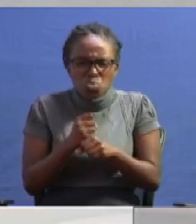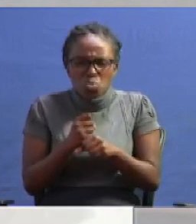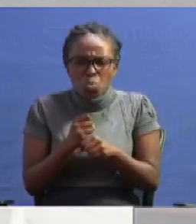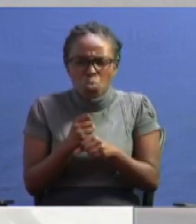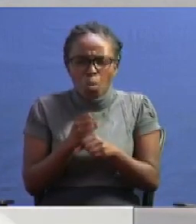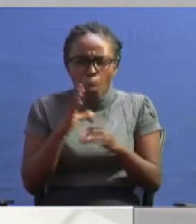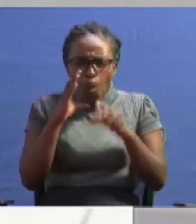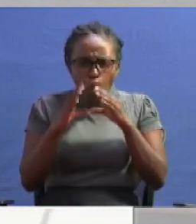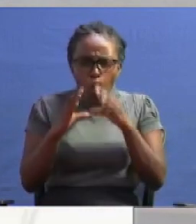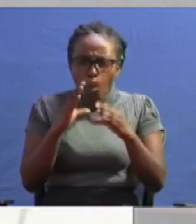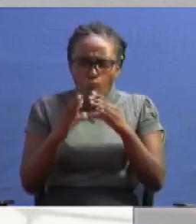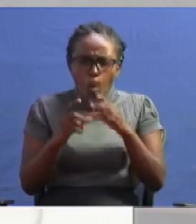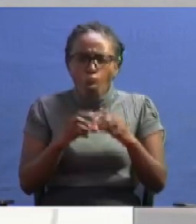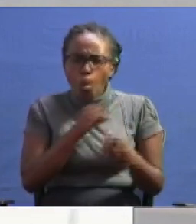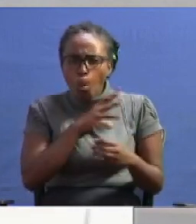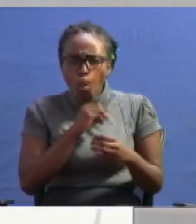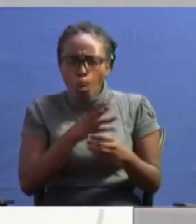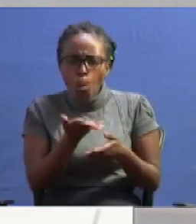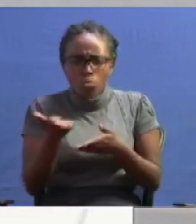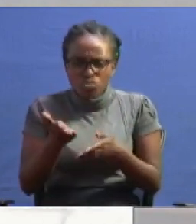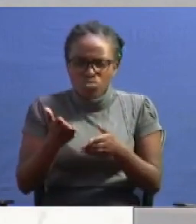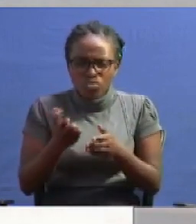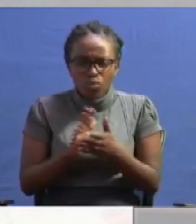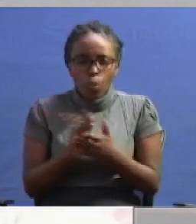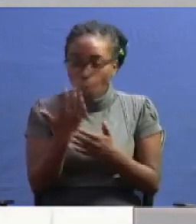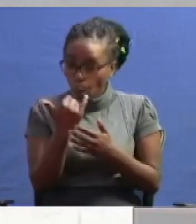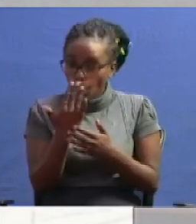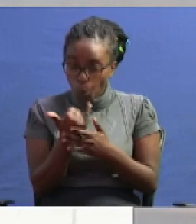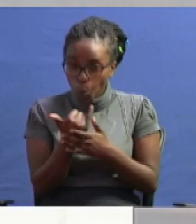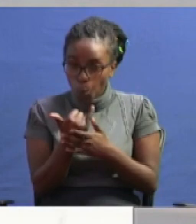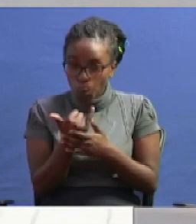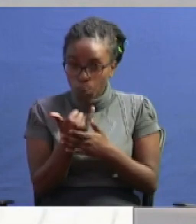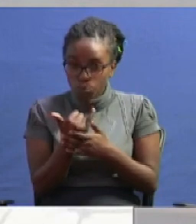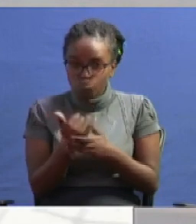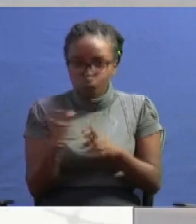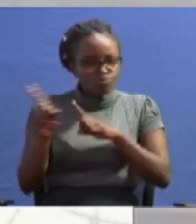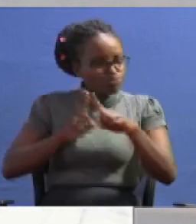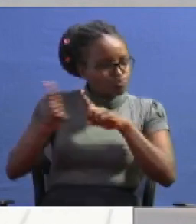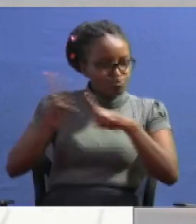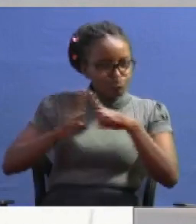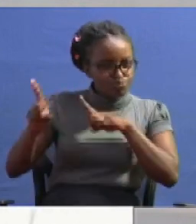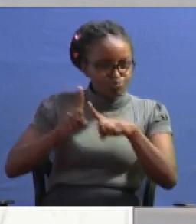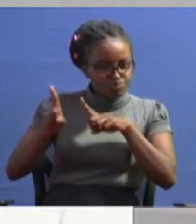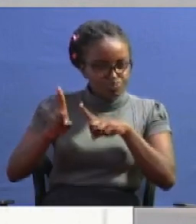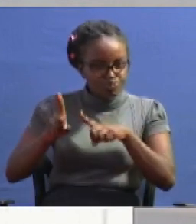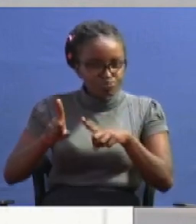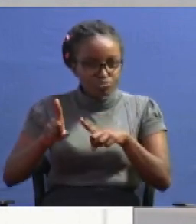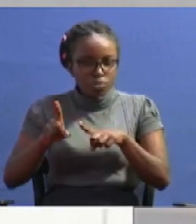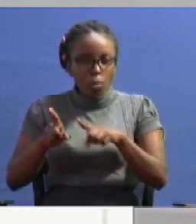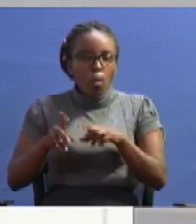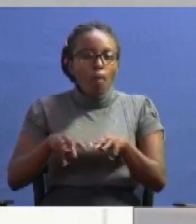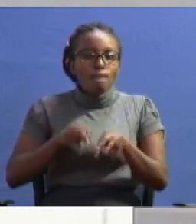including being denied a means of transport, like say military chopper. And these are